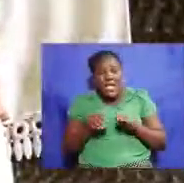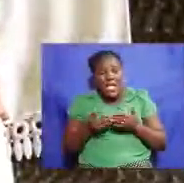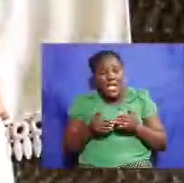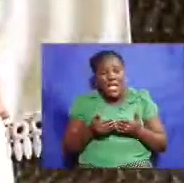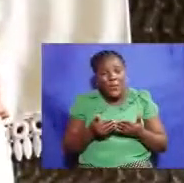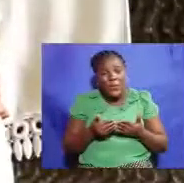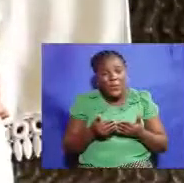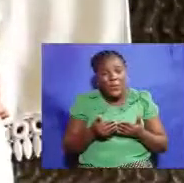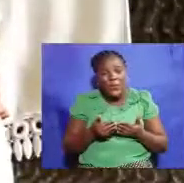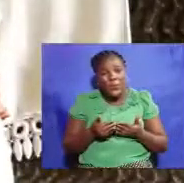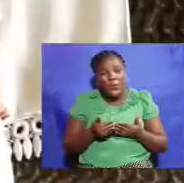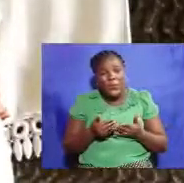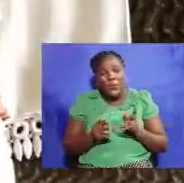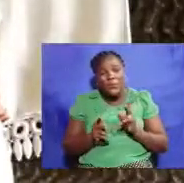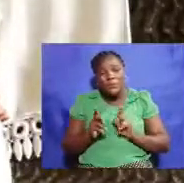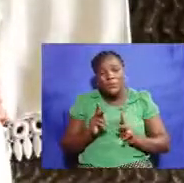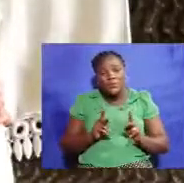people